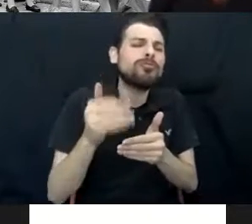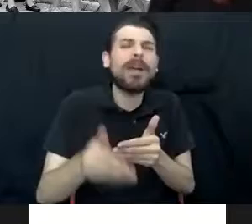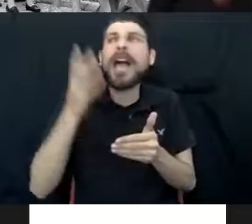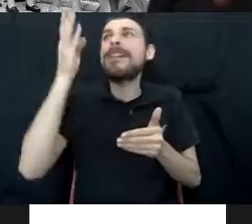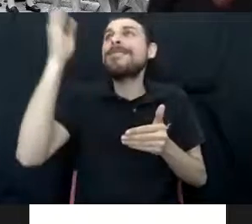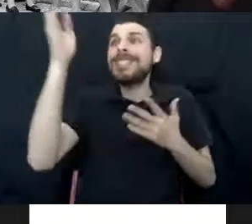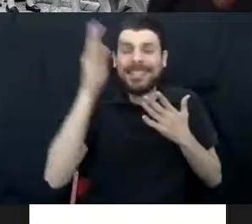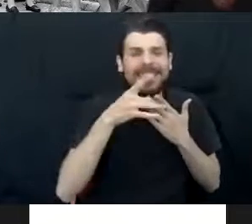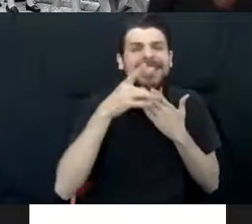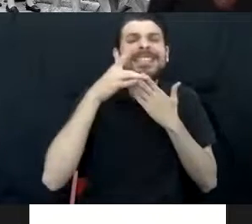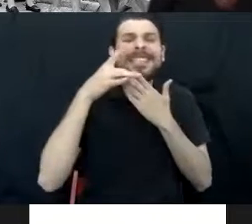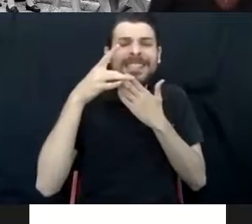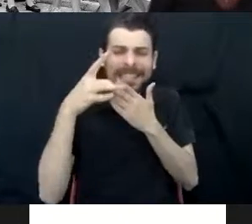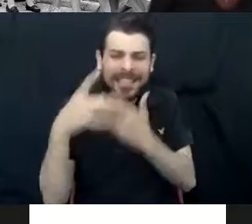my